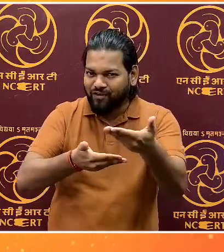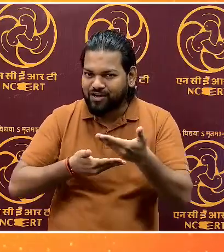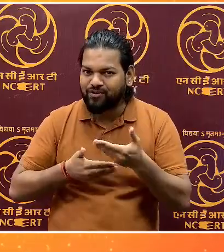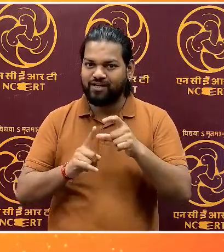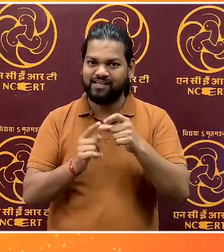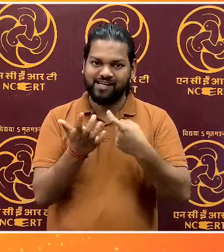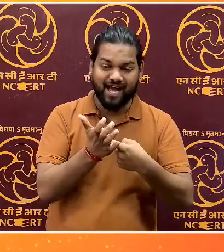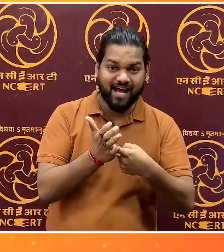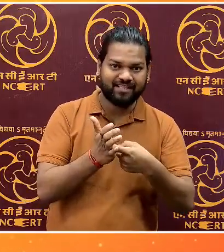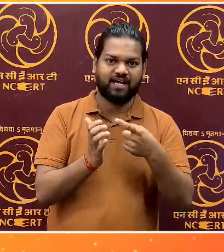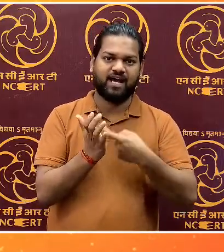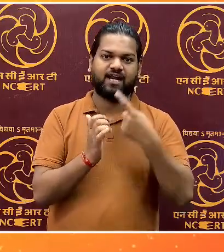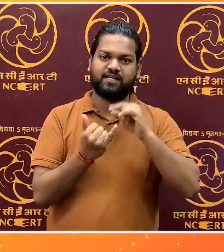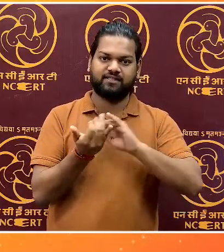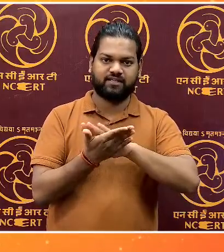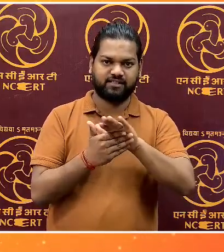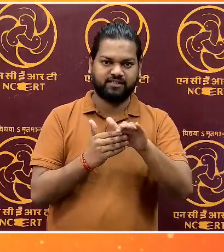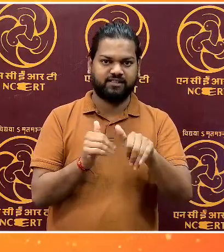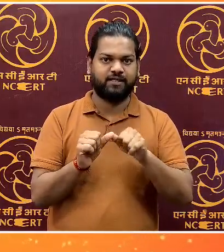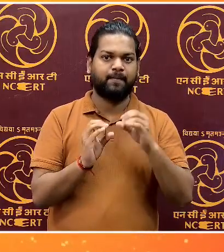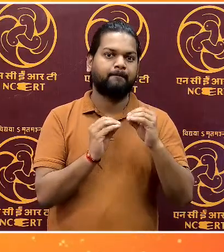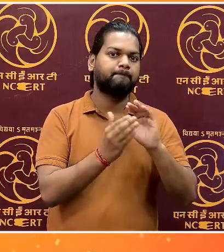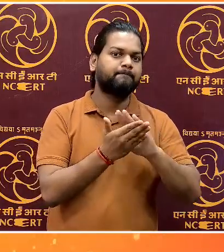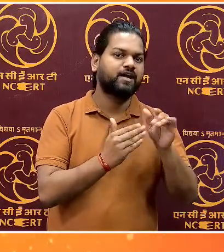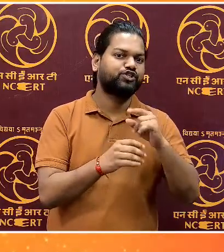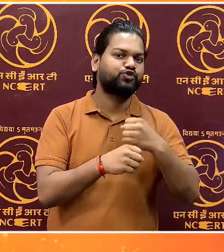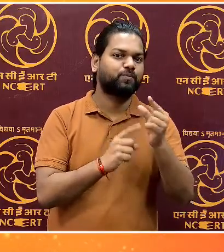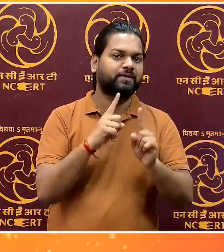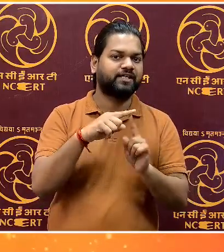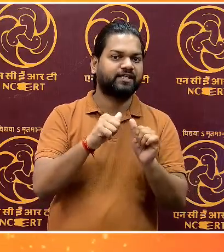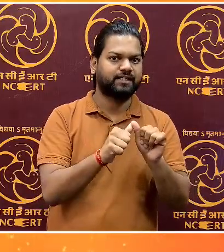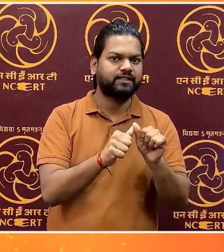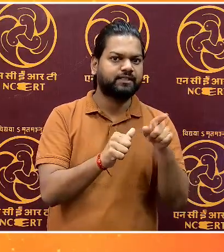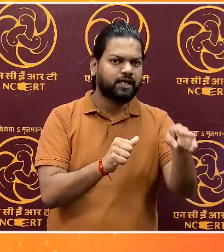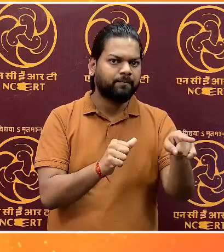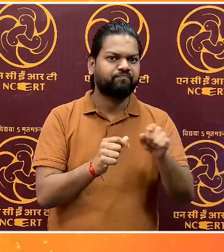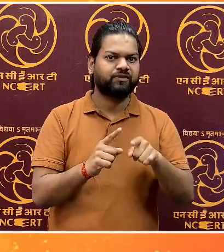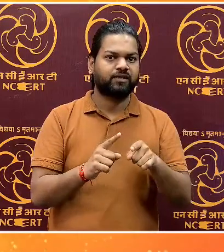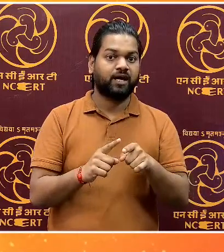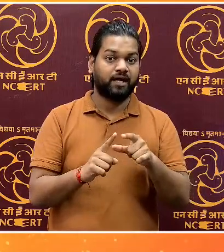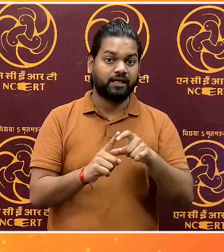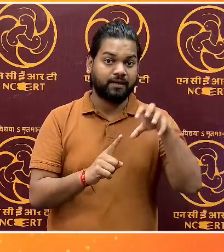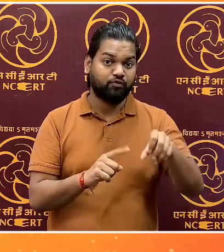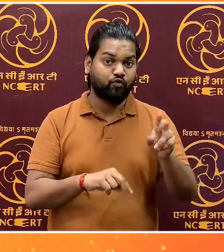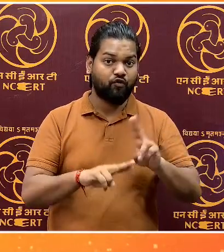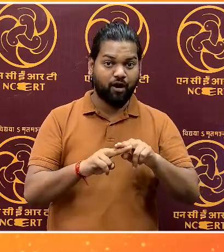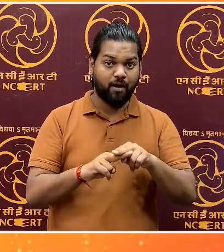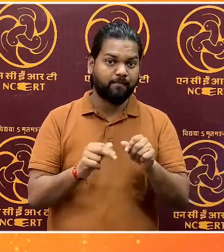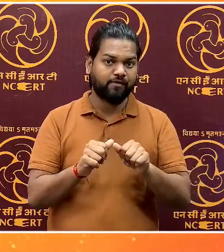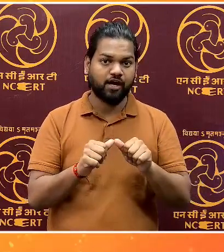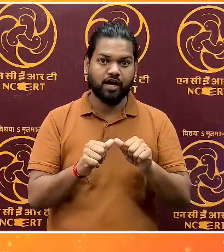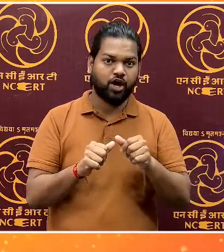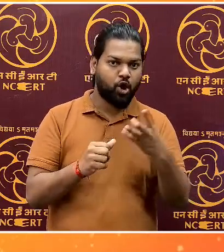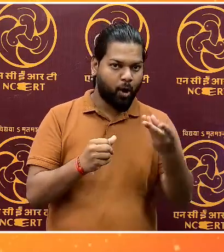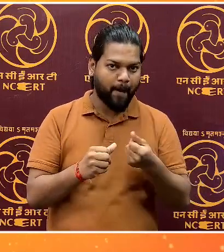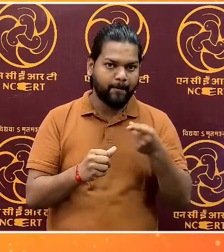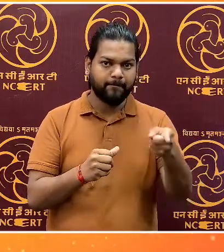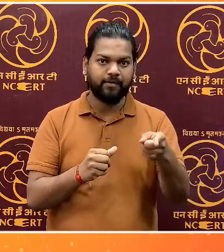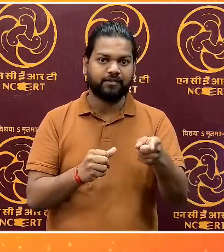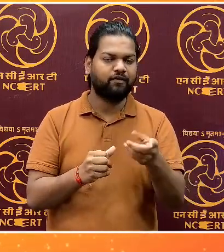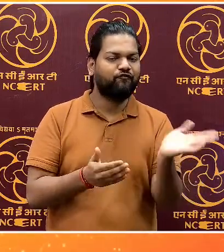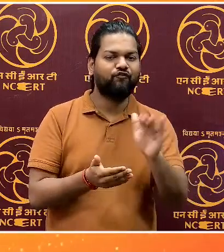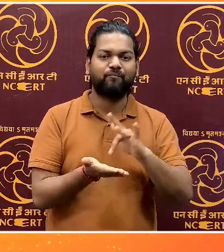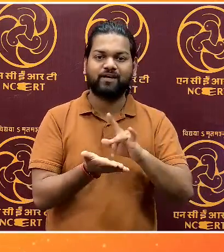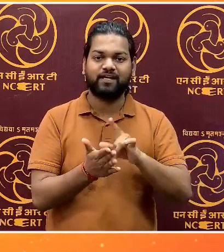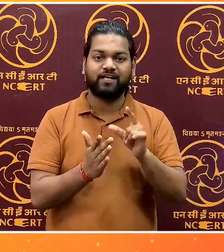Gupta, Assistant Professor, Department of Commerce, Shahid Bhagat Singh College, University of Delhi. Welcome to the session, sir. Namaskar. We